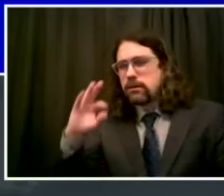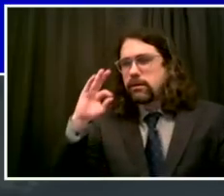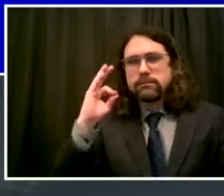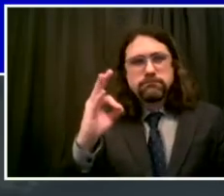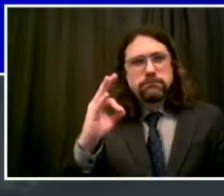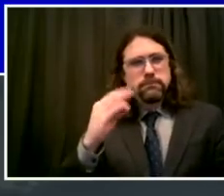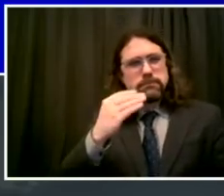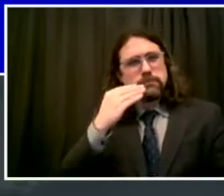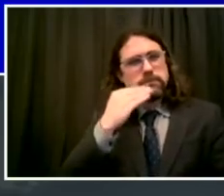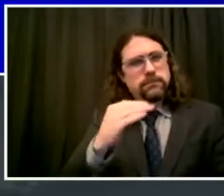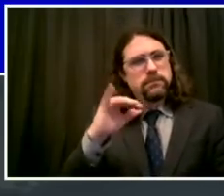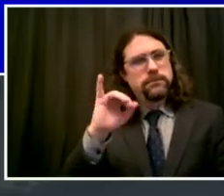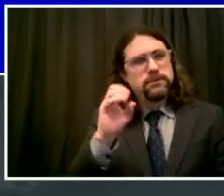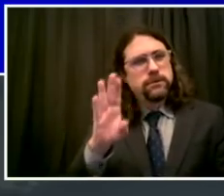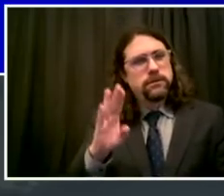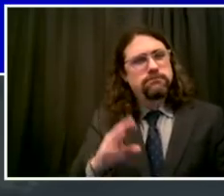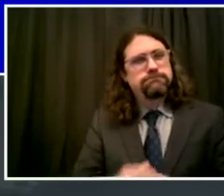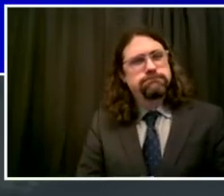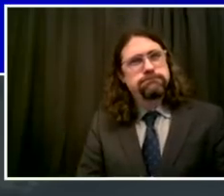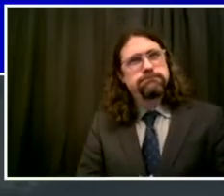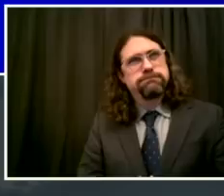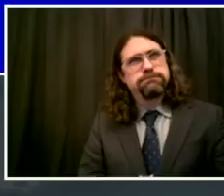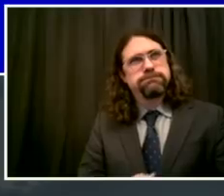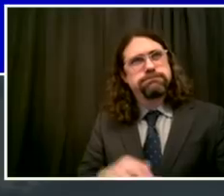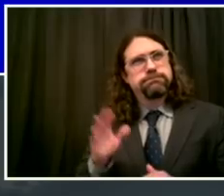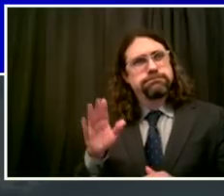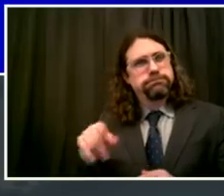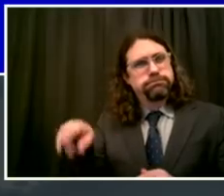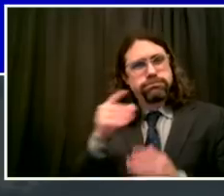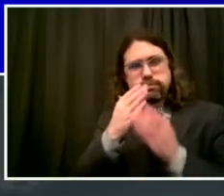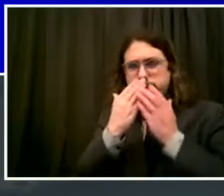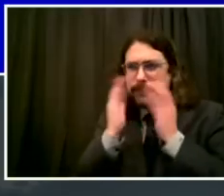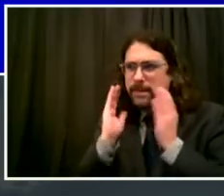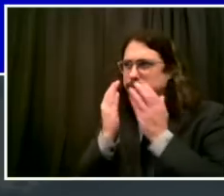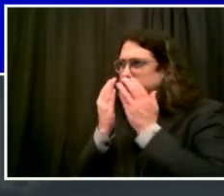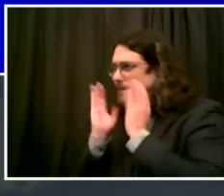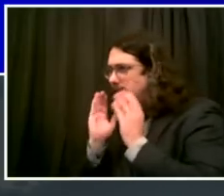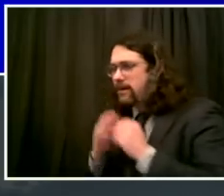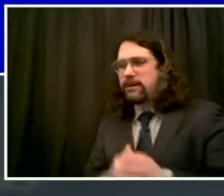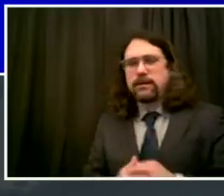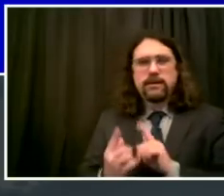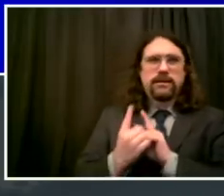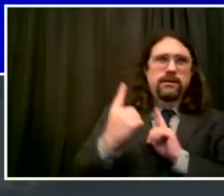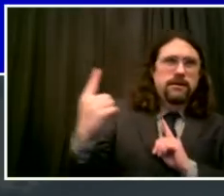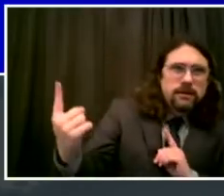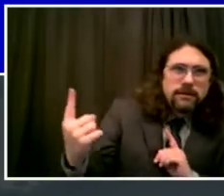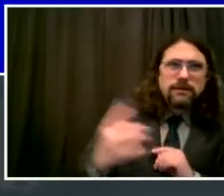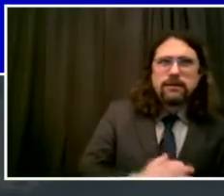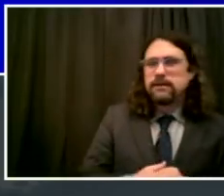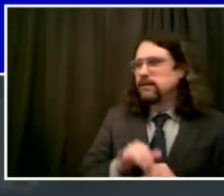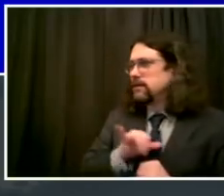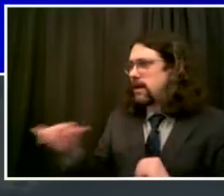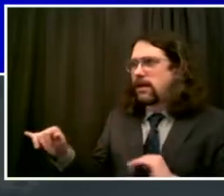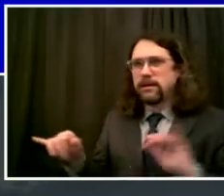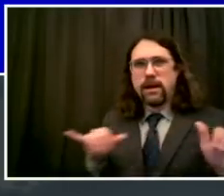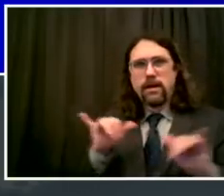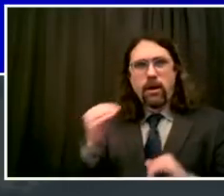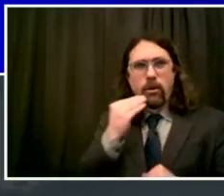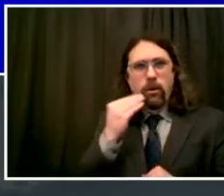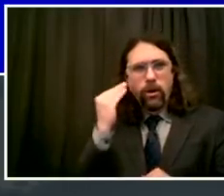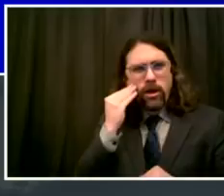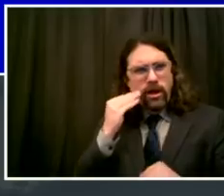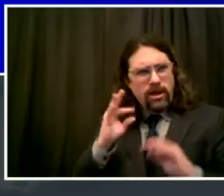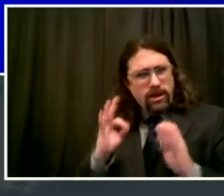covering so seriously, and it's making a difference. So the indicators today show at first the daily number of people admitted to hospitals